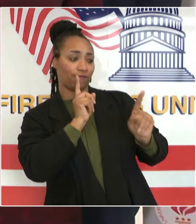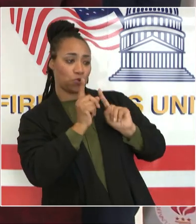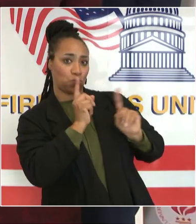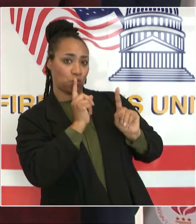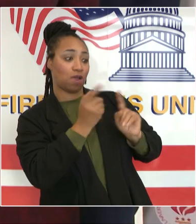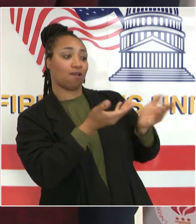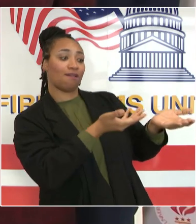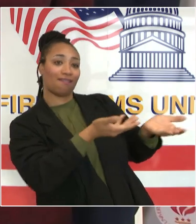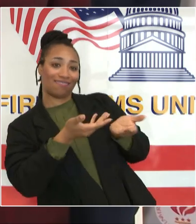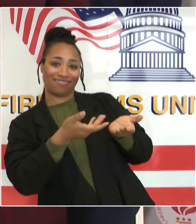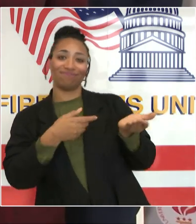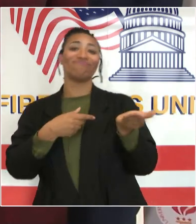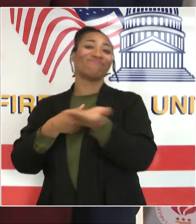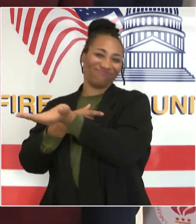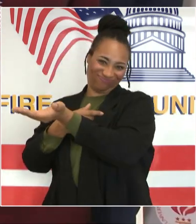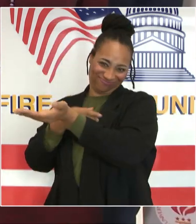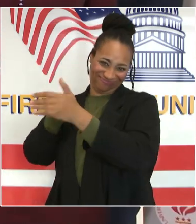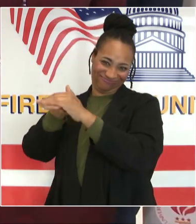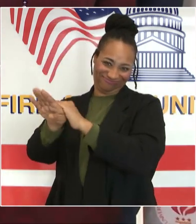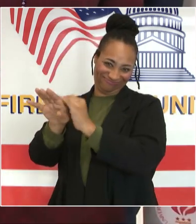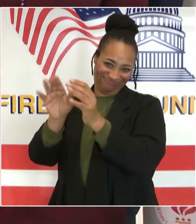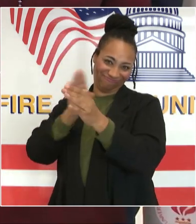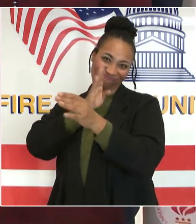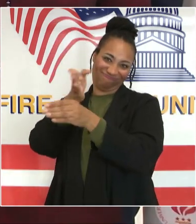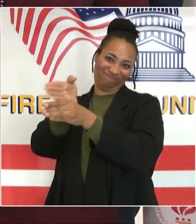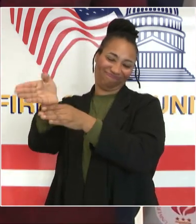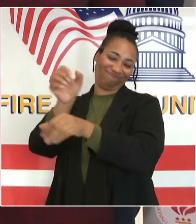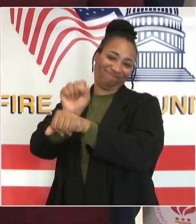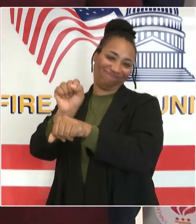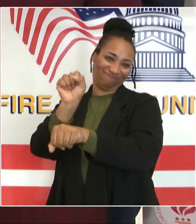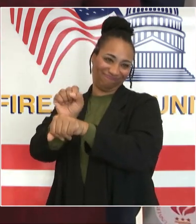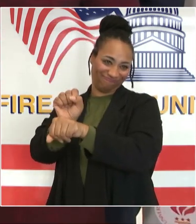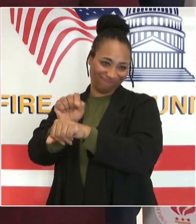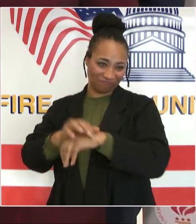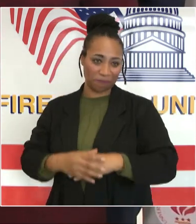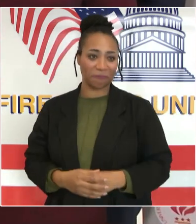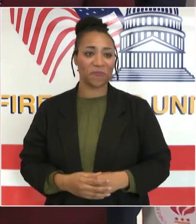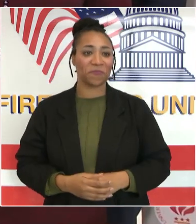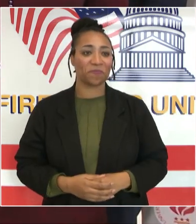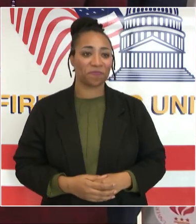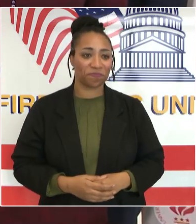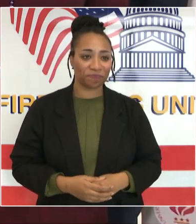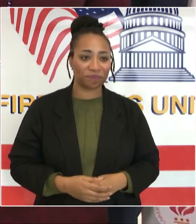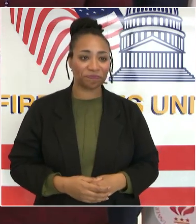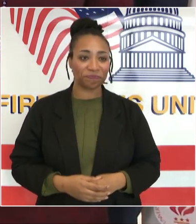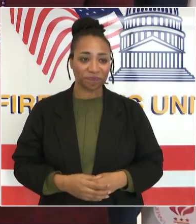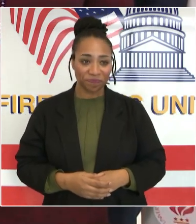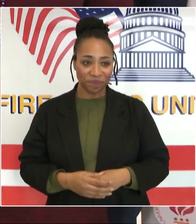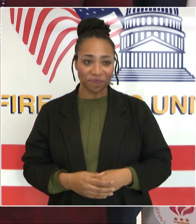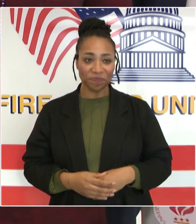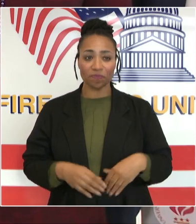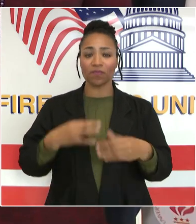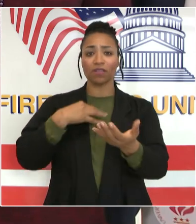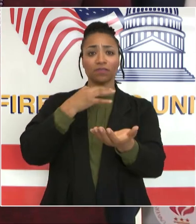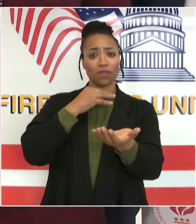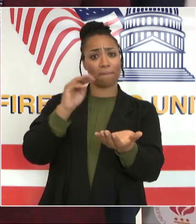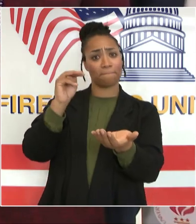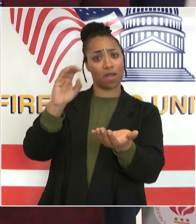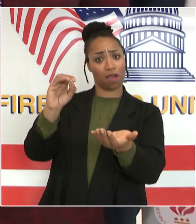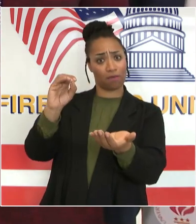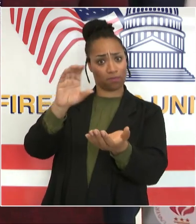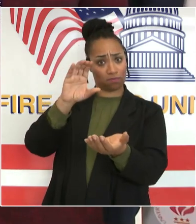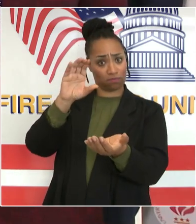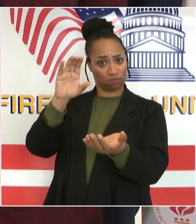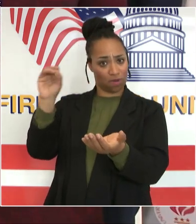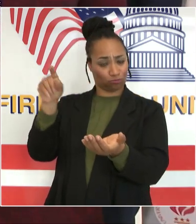Fire EMT could take these classes and get their certification Yes. here. They would just be responsible for paying that tuition, Yeah. or their department would pay